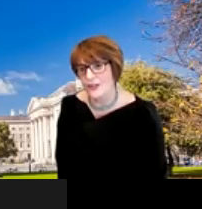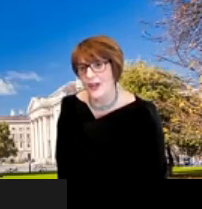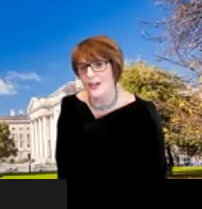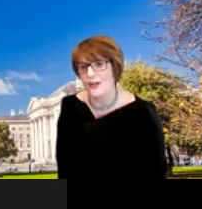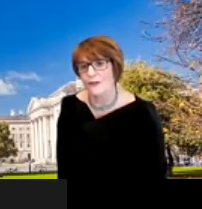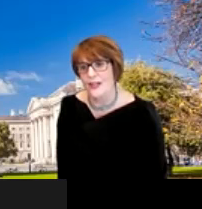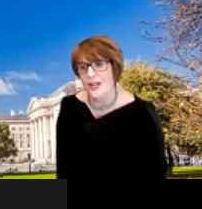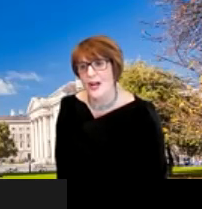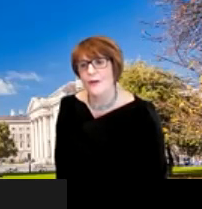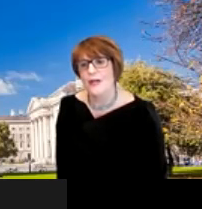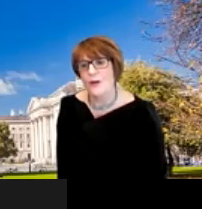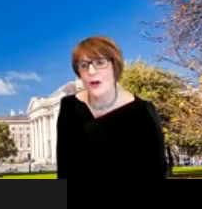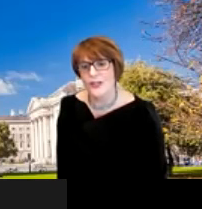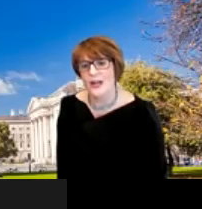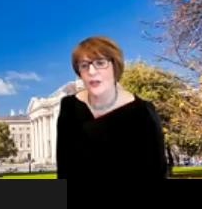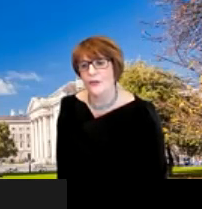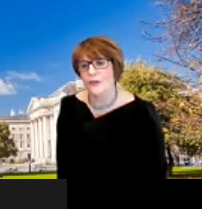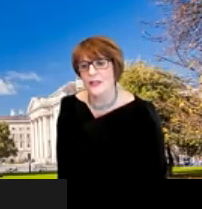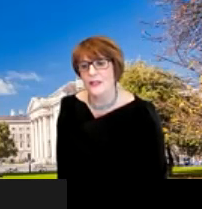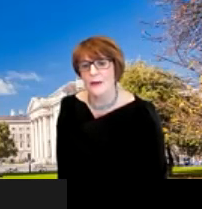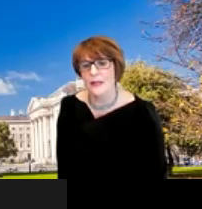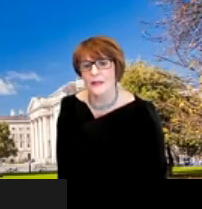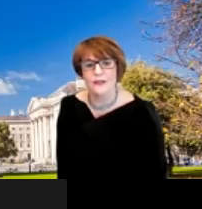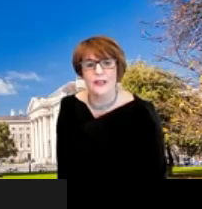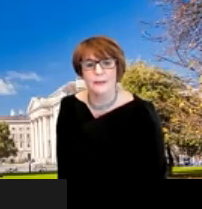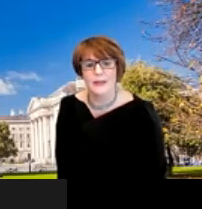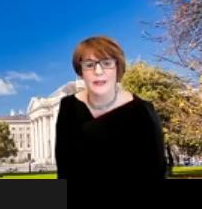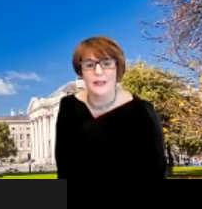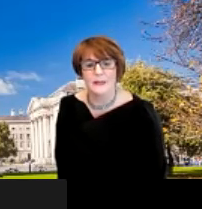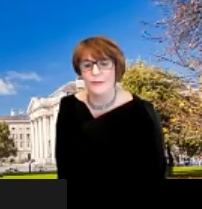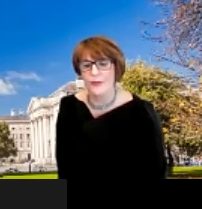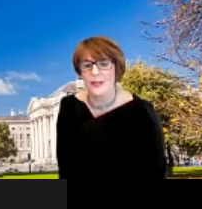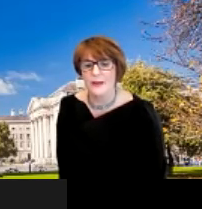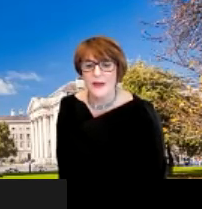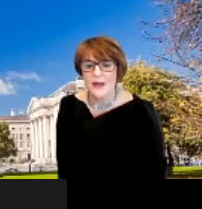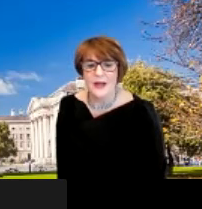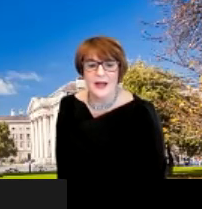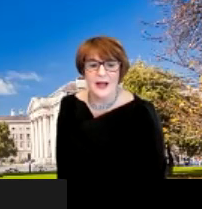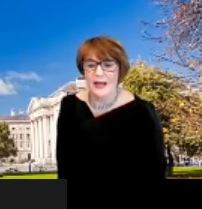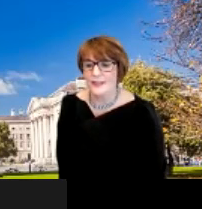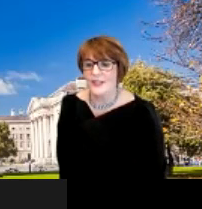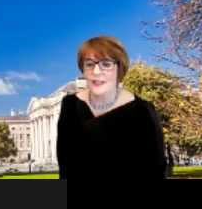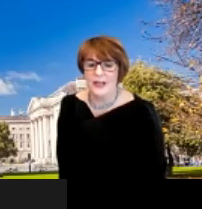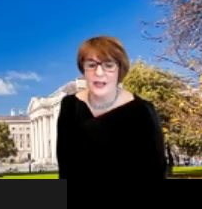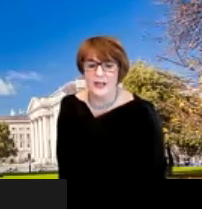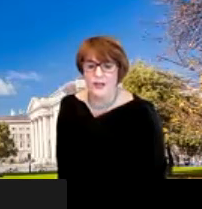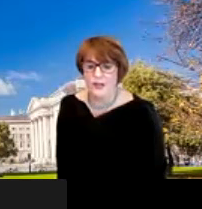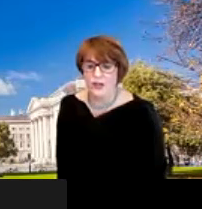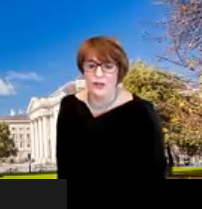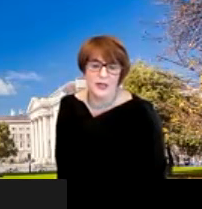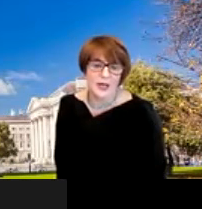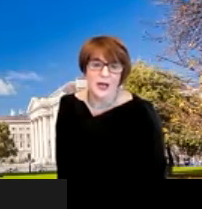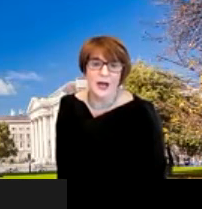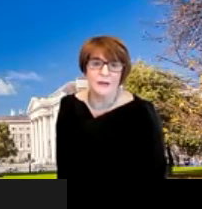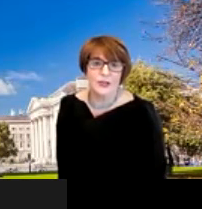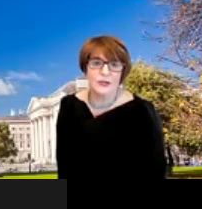sincere thank you for that. I really want to thank Chris and Michael and Philip and Maylin, Maria, Alison and